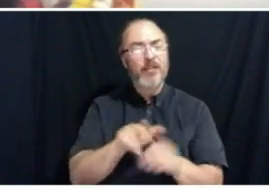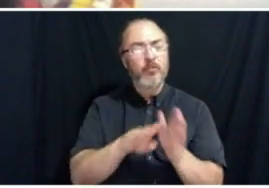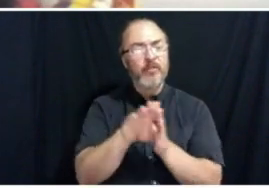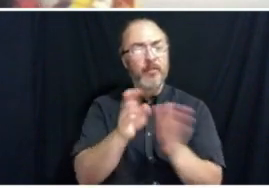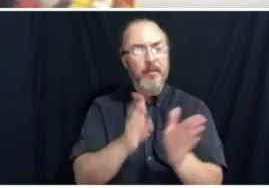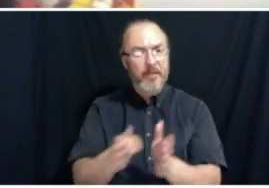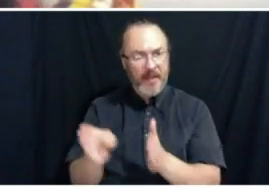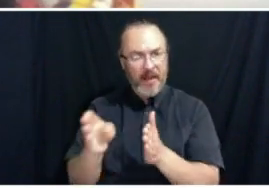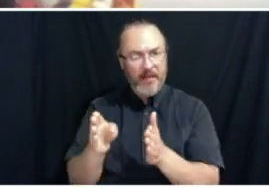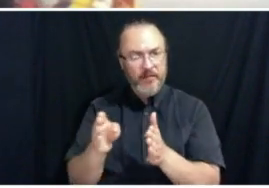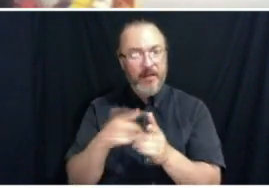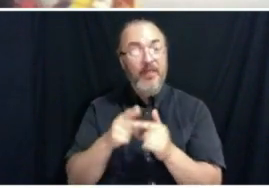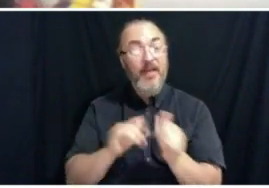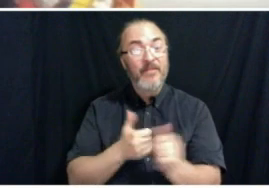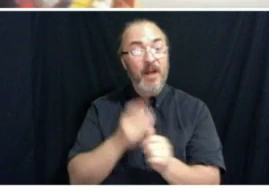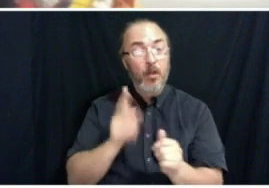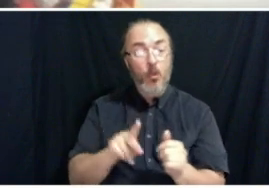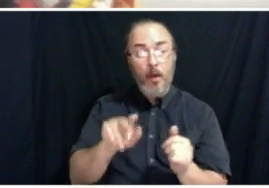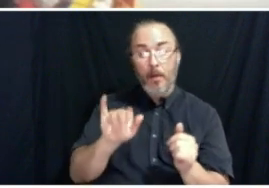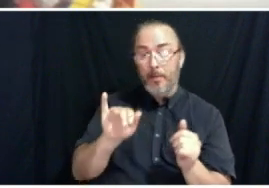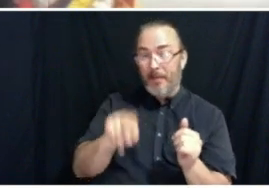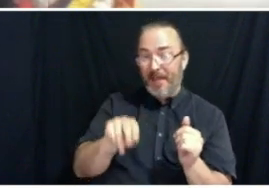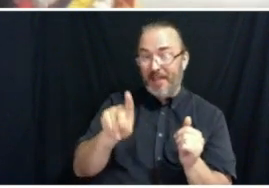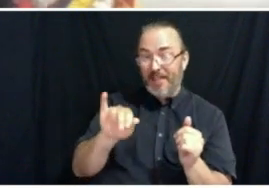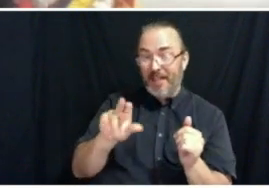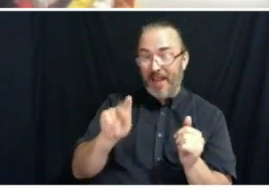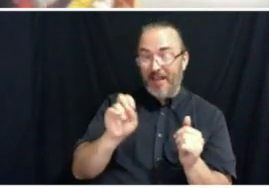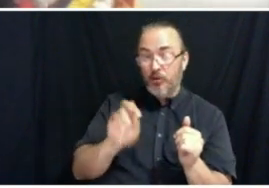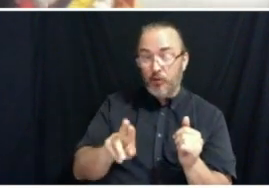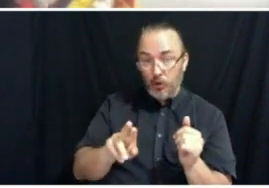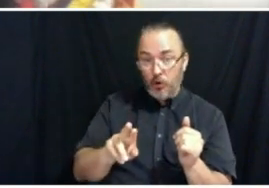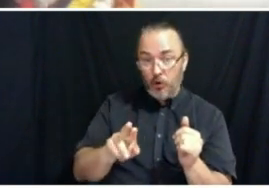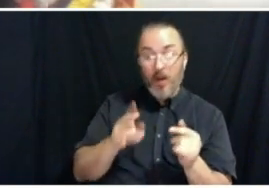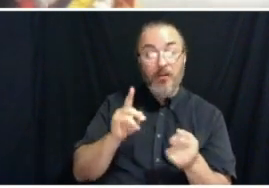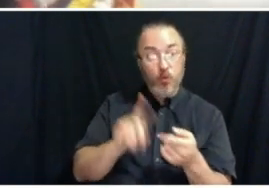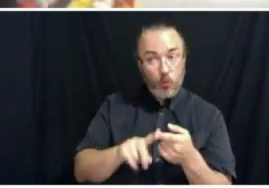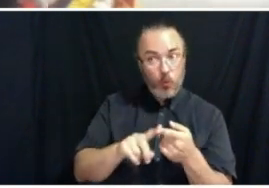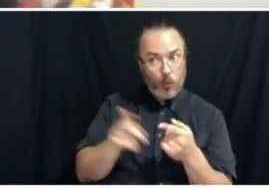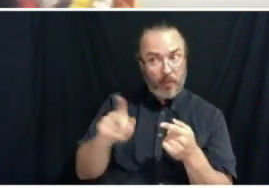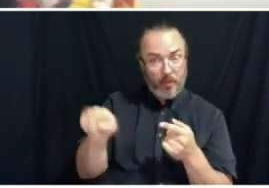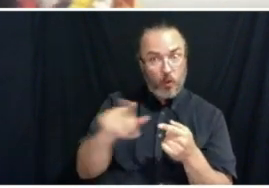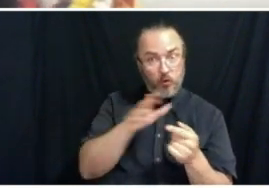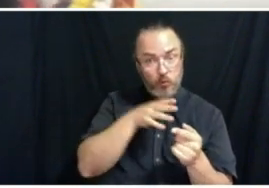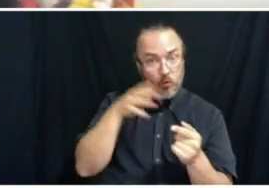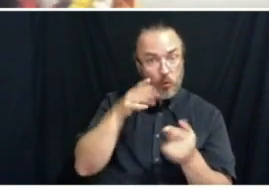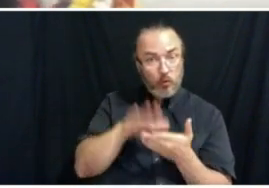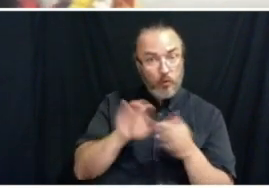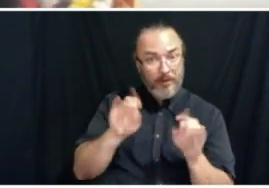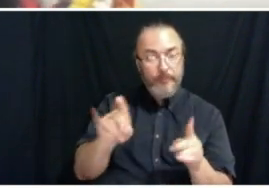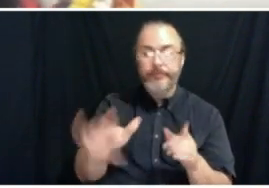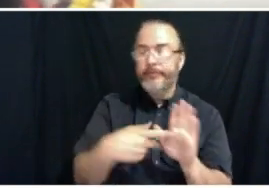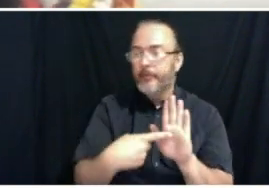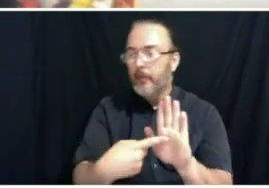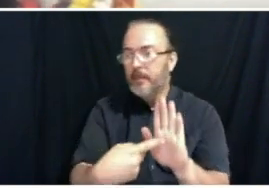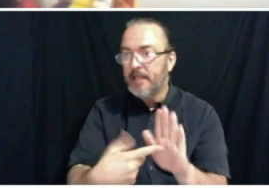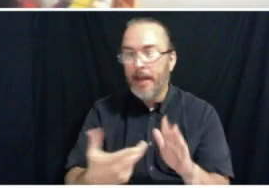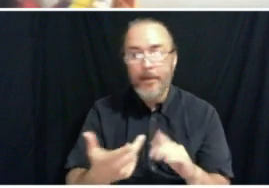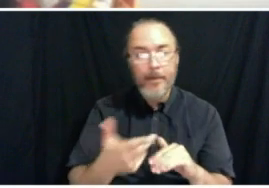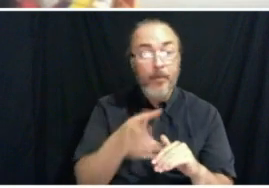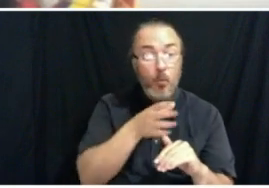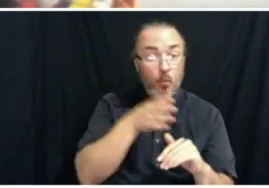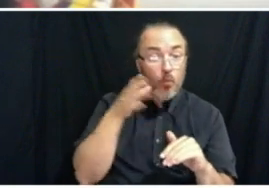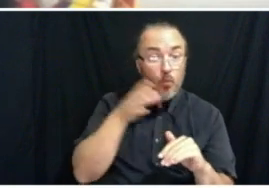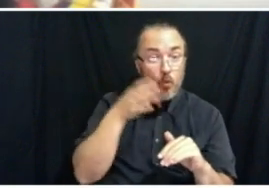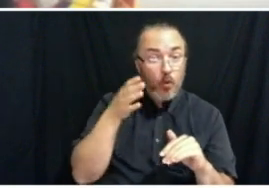indicators specifically directed toward rural school population. Some examples are rural upper secondary